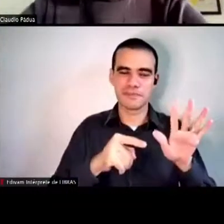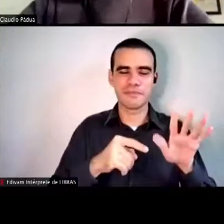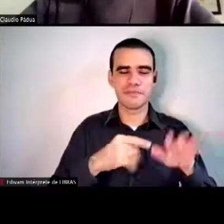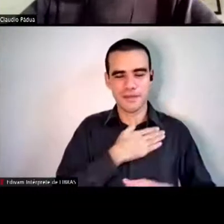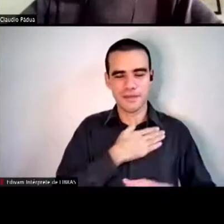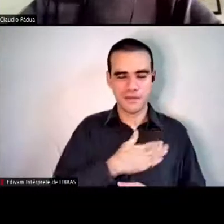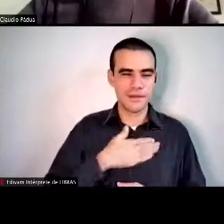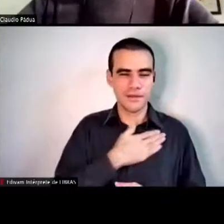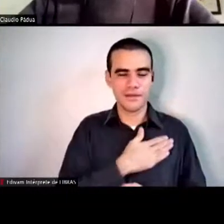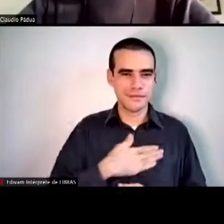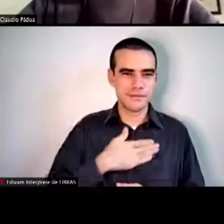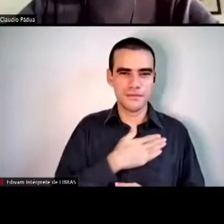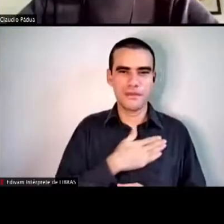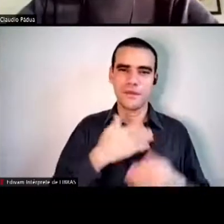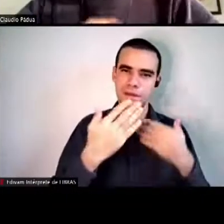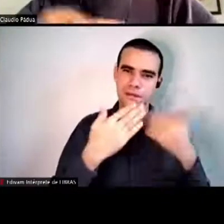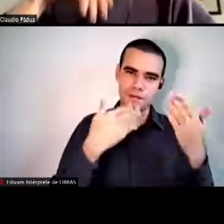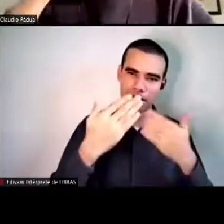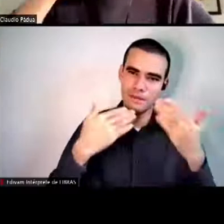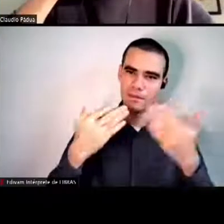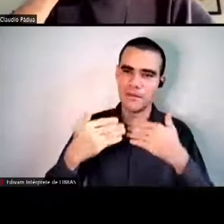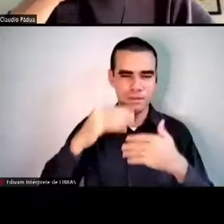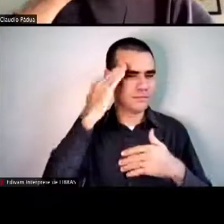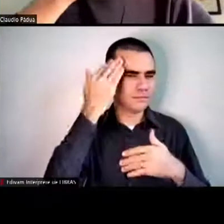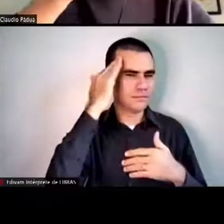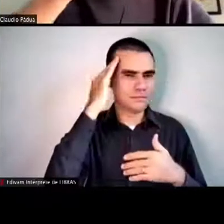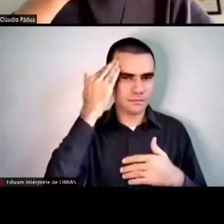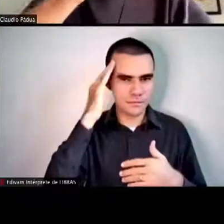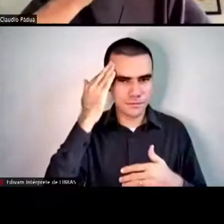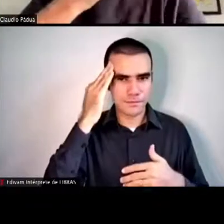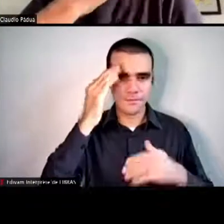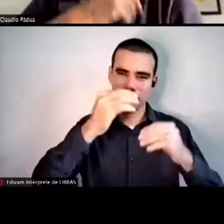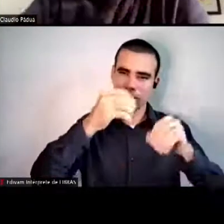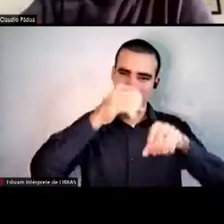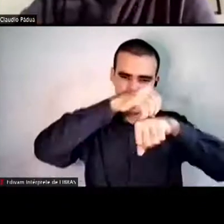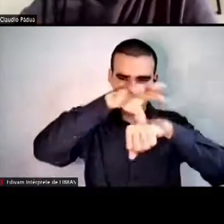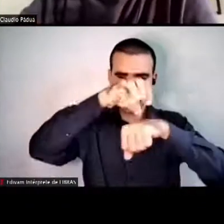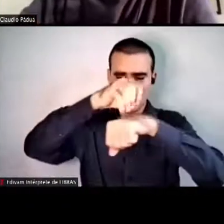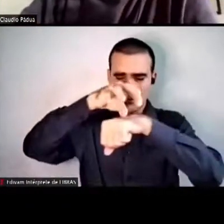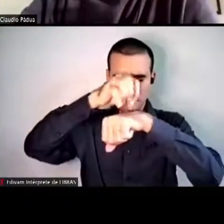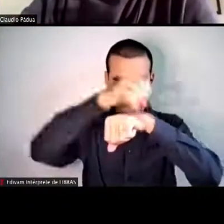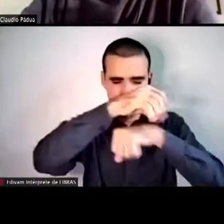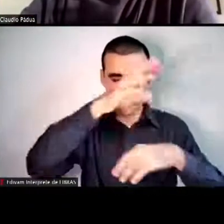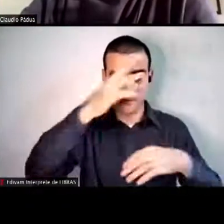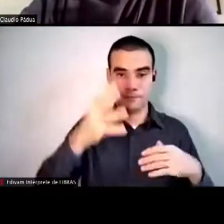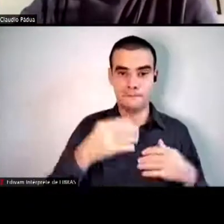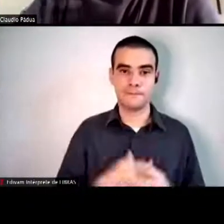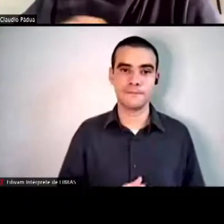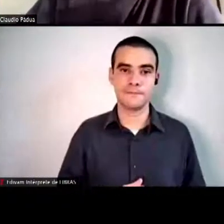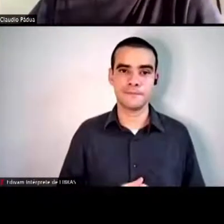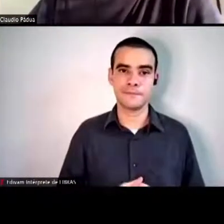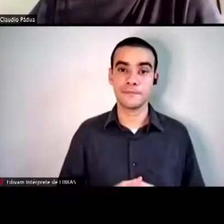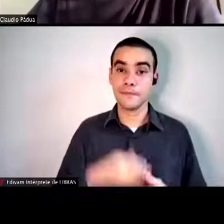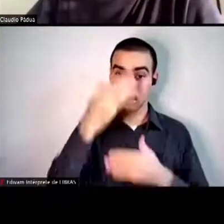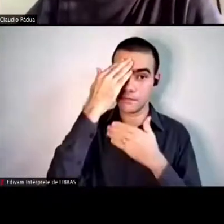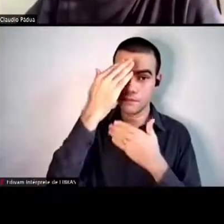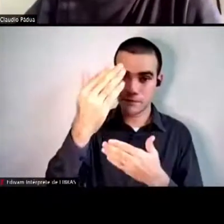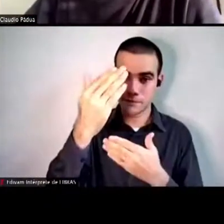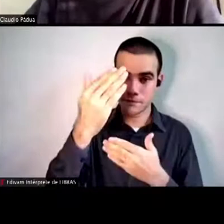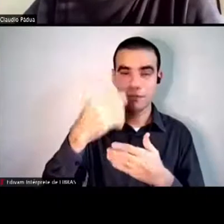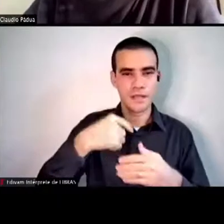Jonas, I'm thankful for all the conversation that we had to put different points of view.